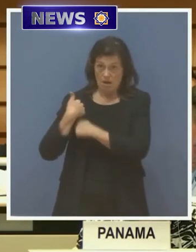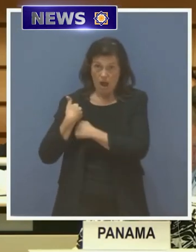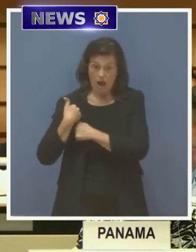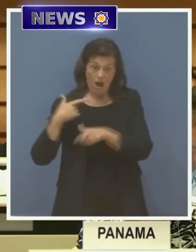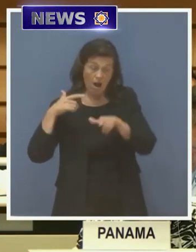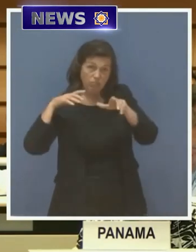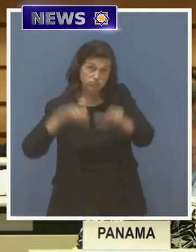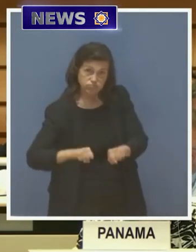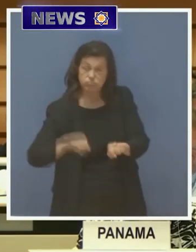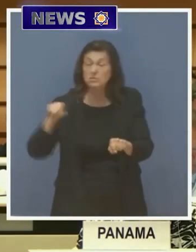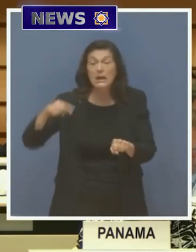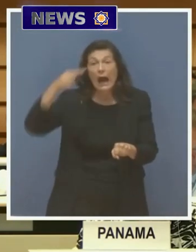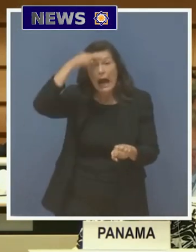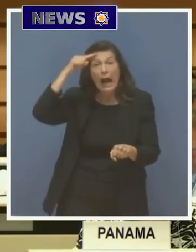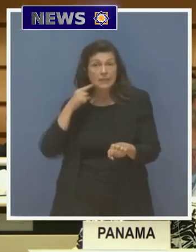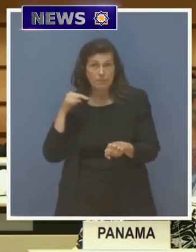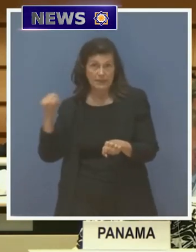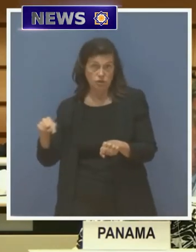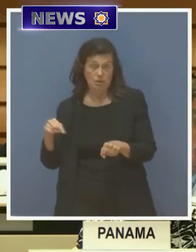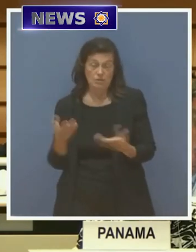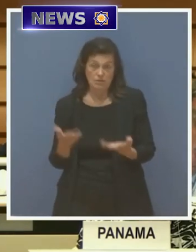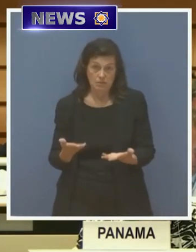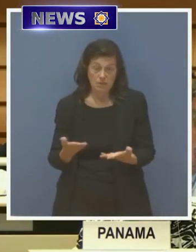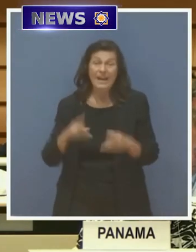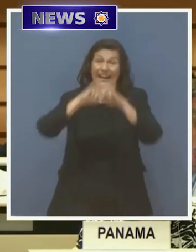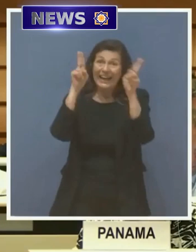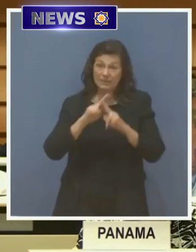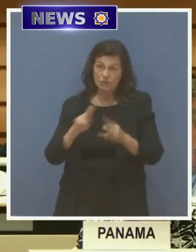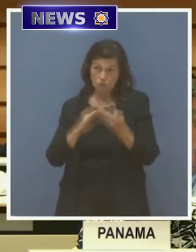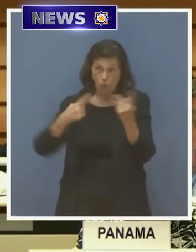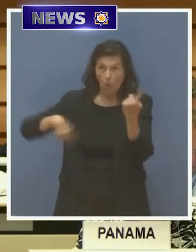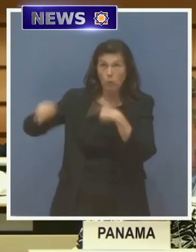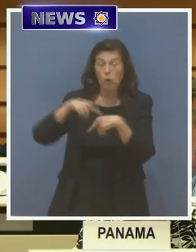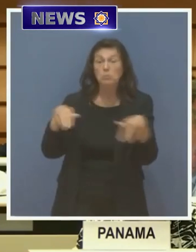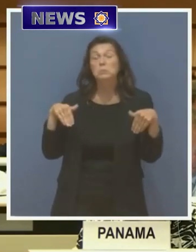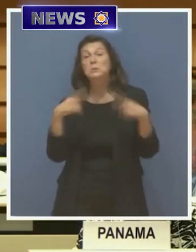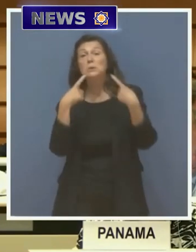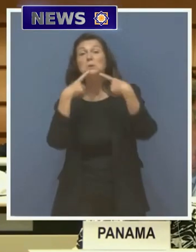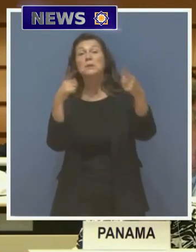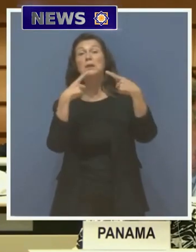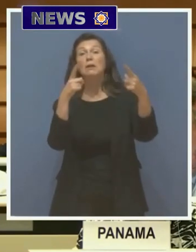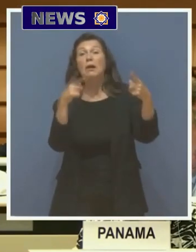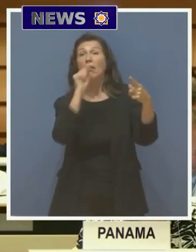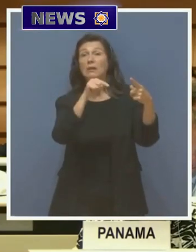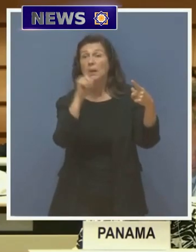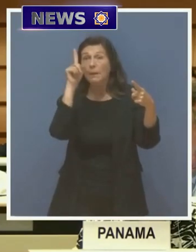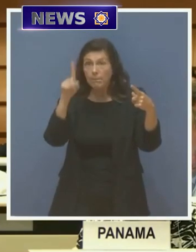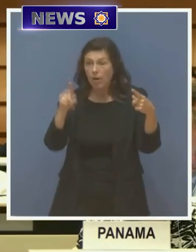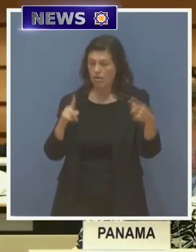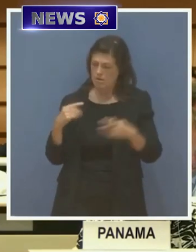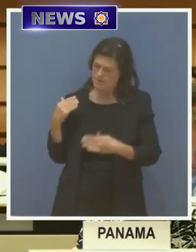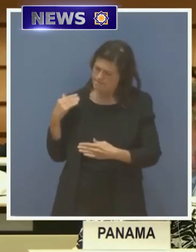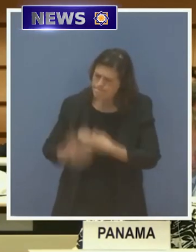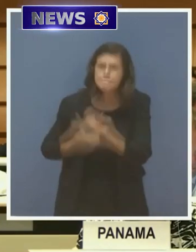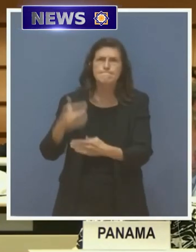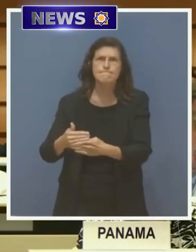since 1920, with the programmed aim of continuing the genocide of indigenous Armenians in order to appropriate their sacred land. All